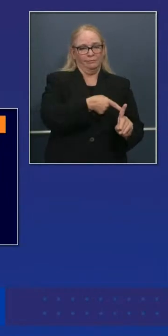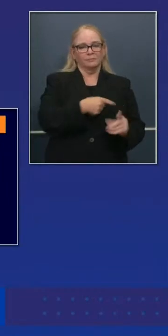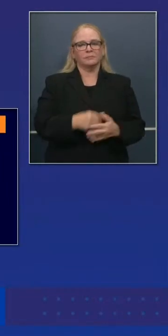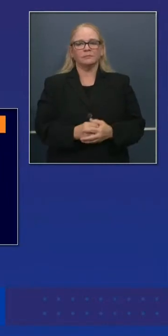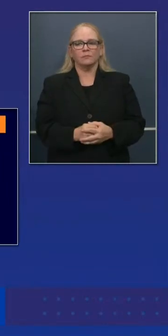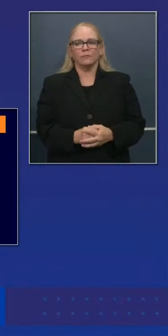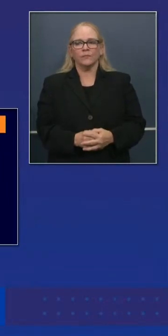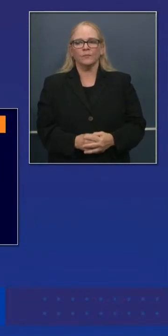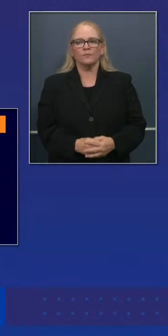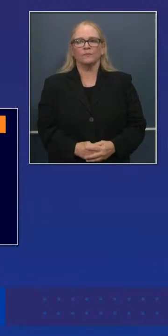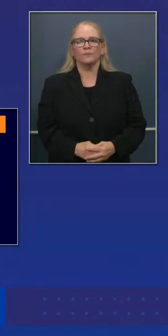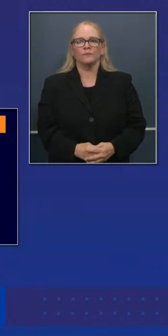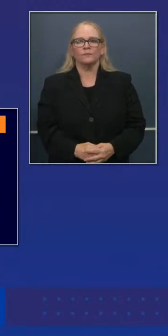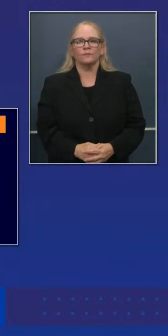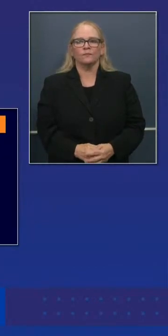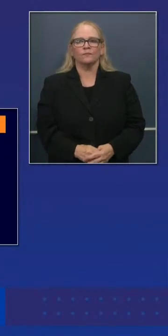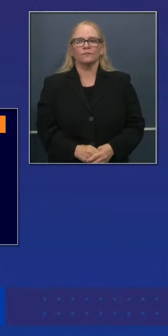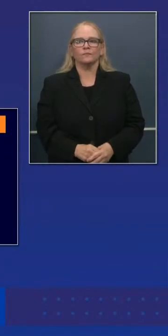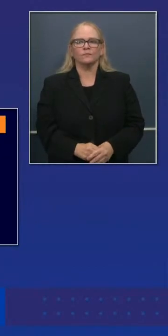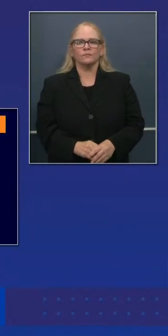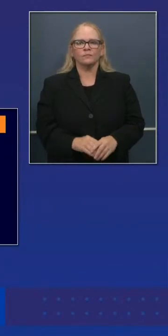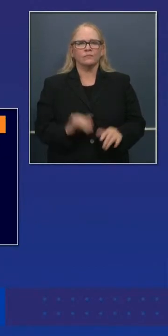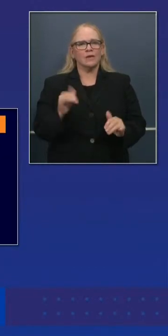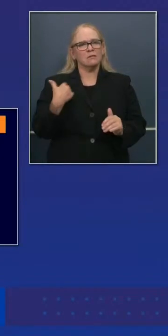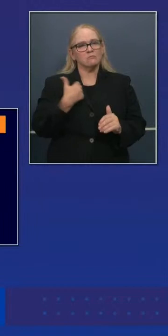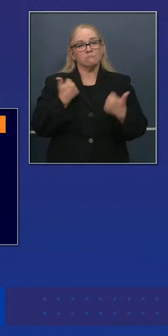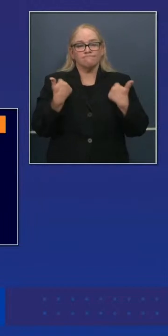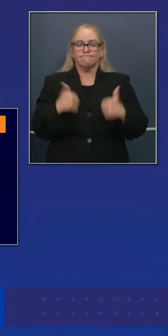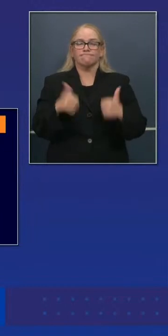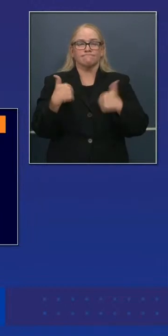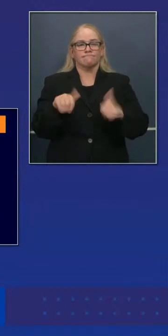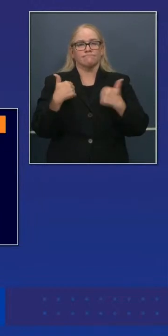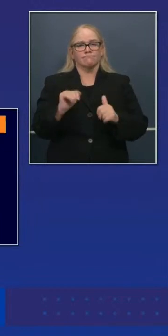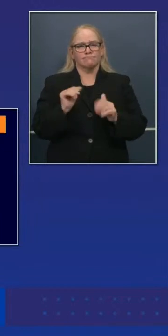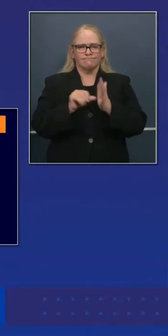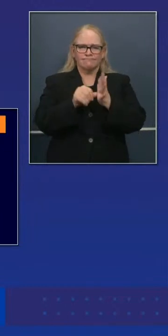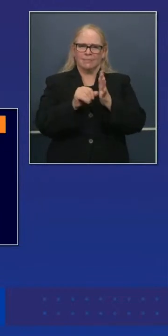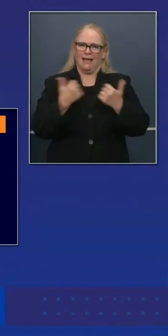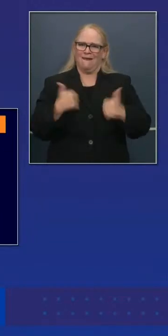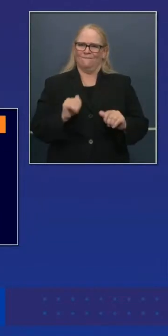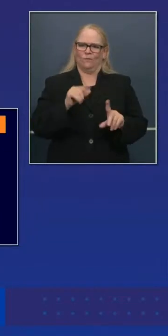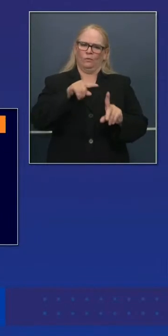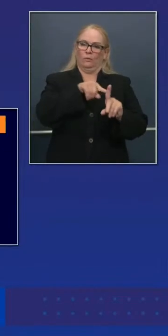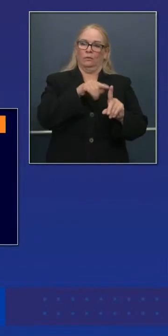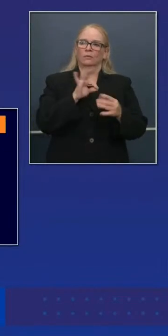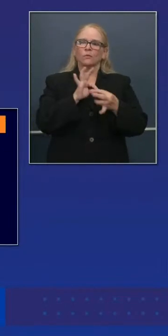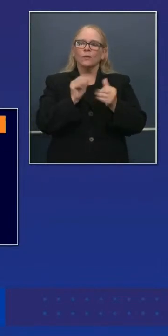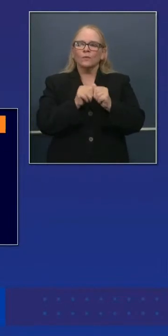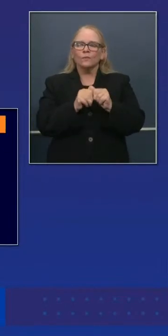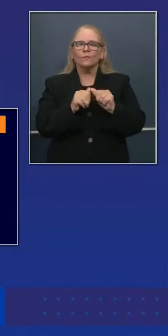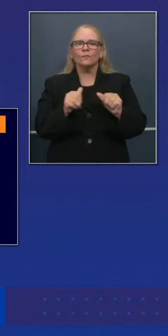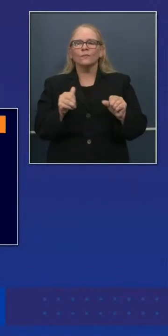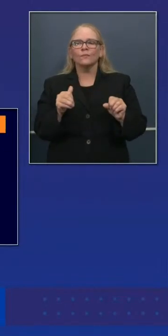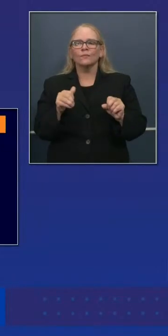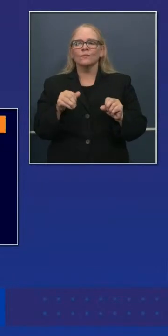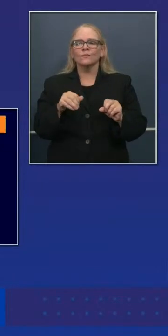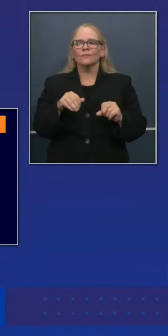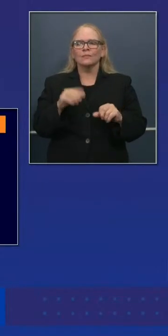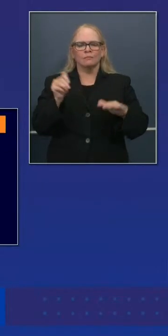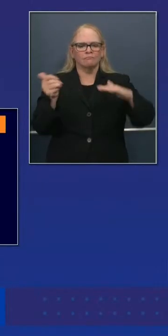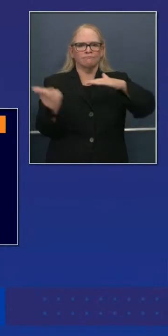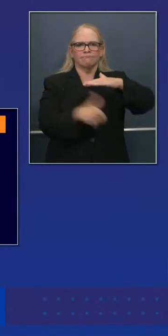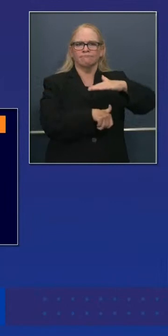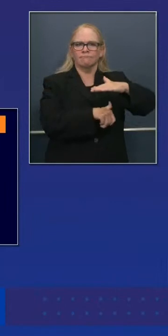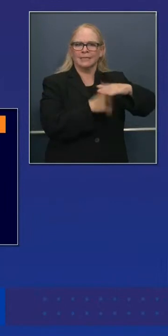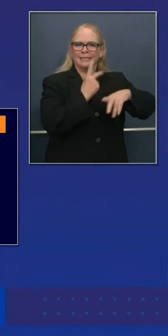a very focused way, our efforts on addressing issues of isolation and quarantine. What we don't want are